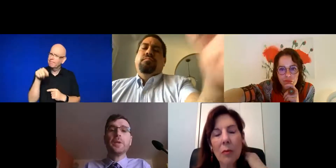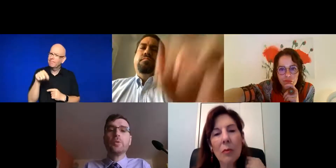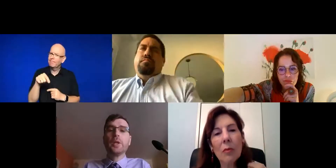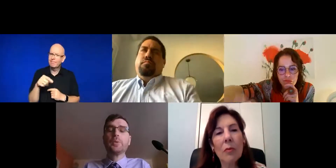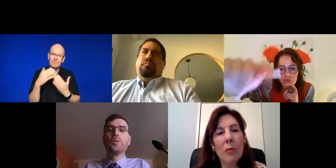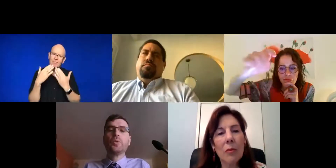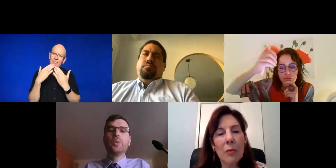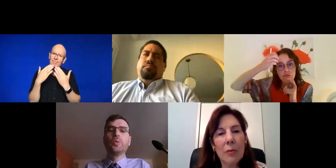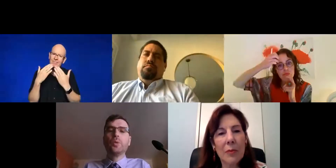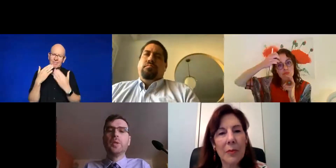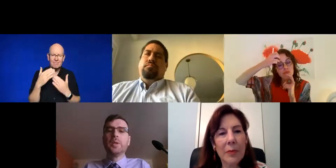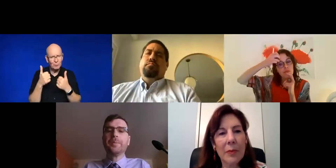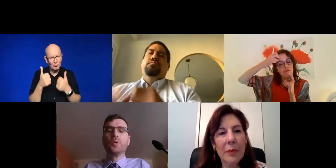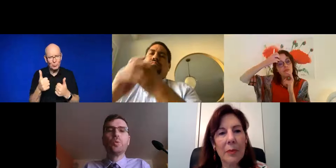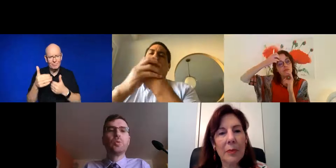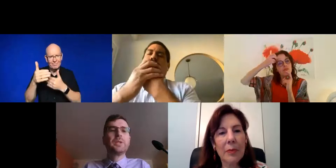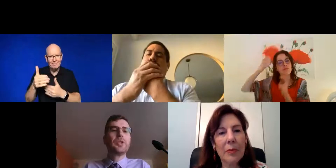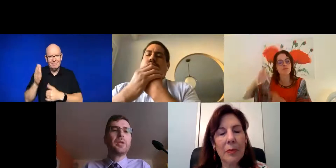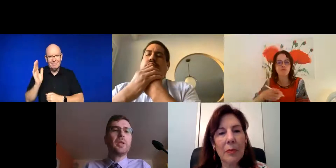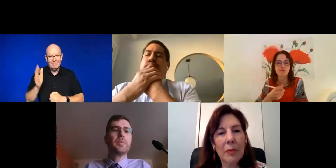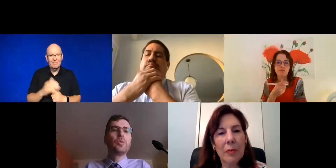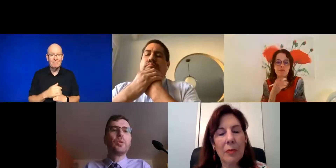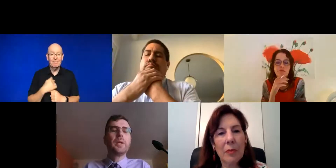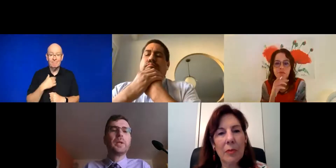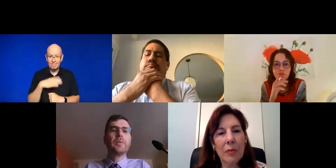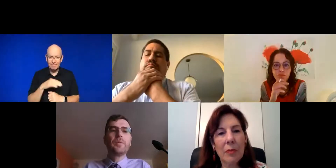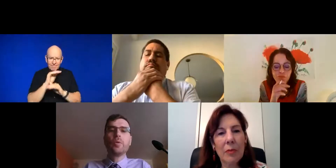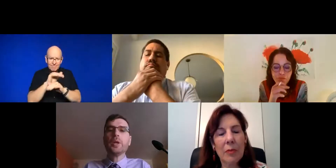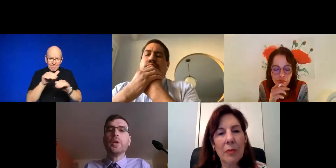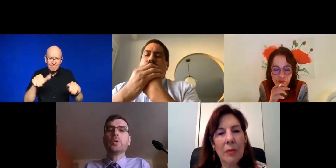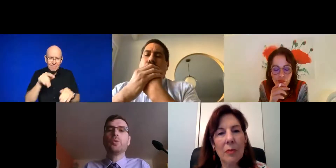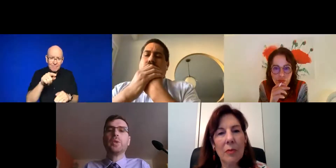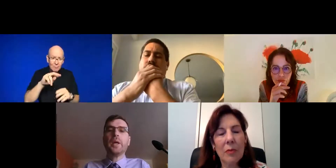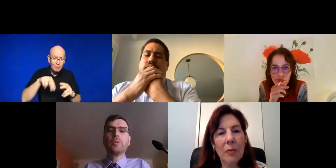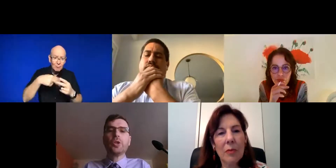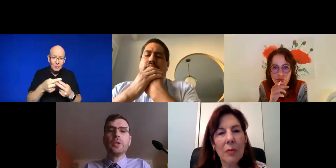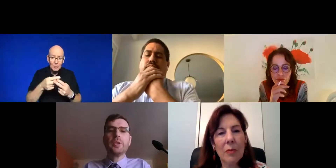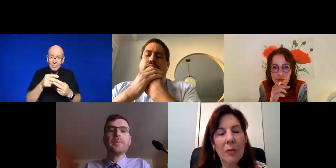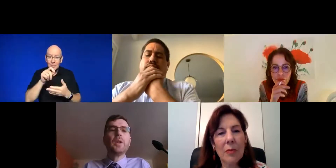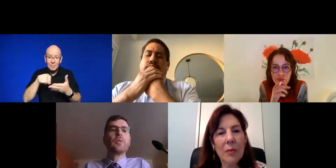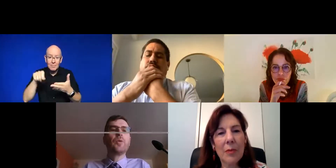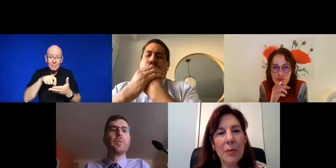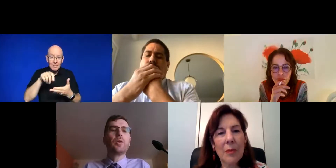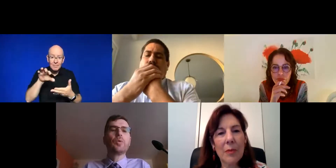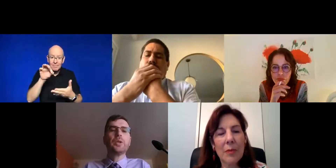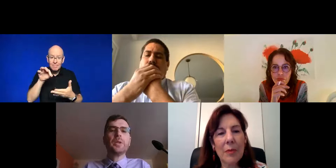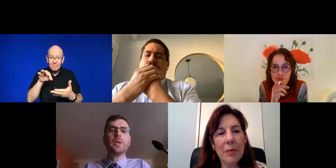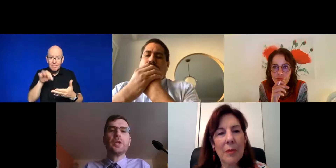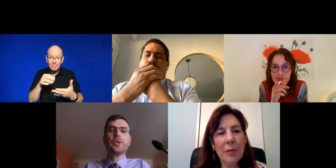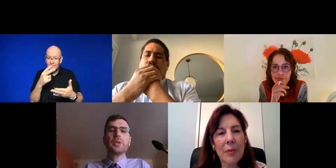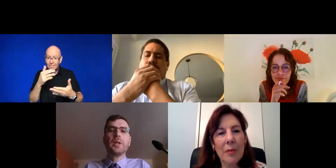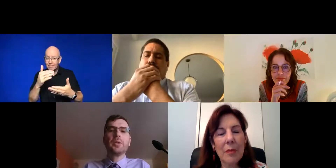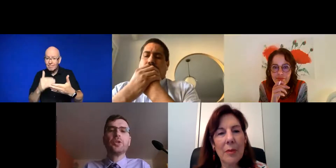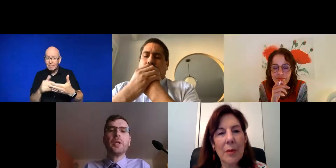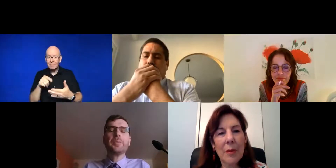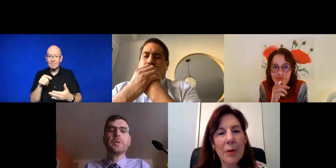further ado, let's move to the session number 2, and I give the floor to Diane Richler from Inclusion